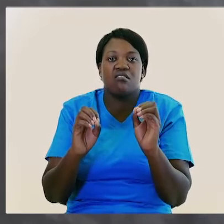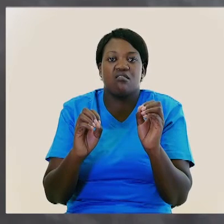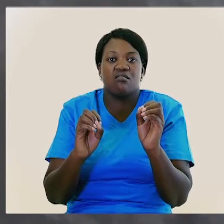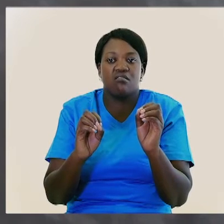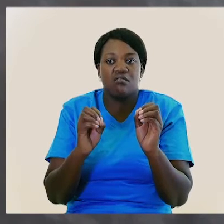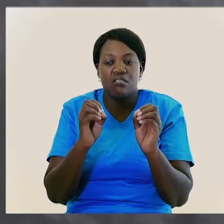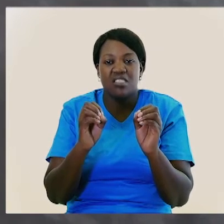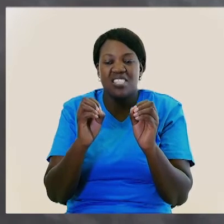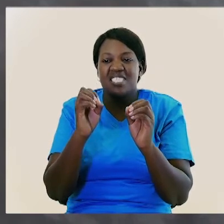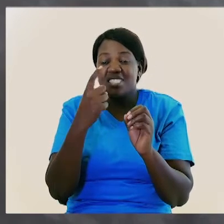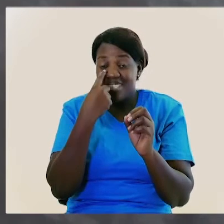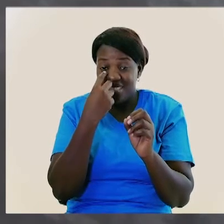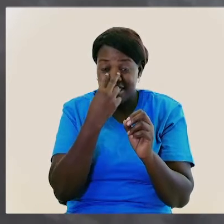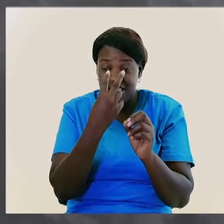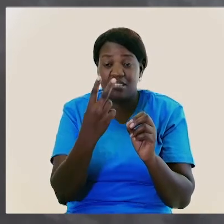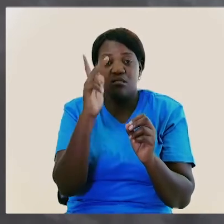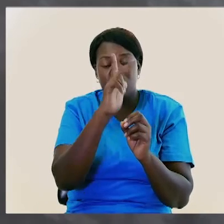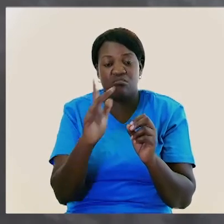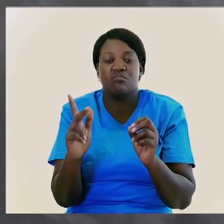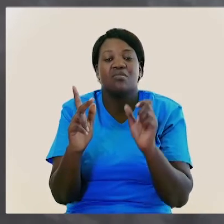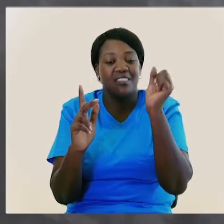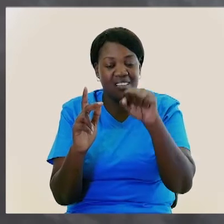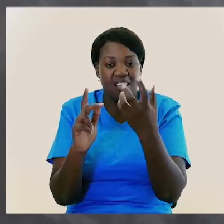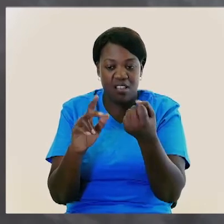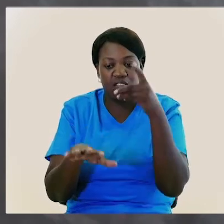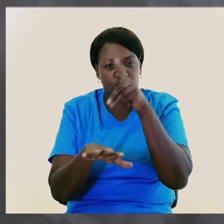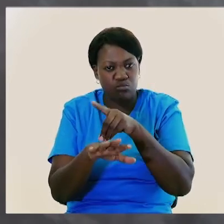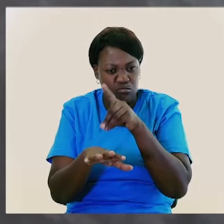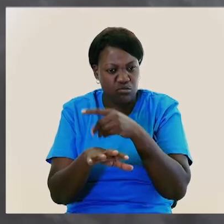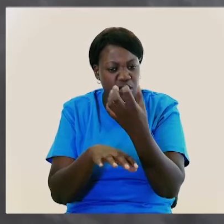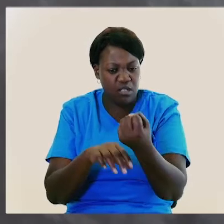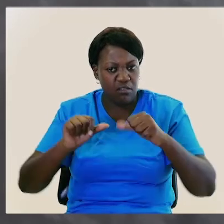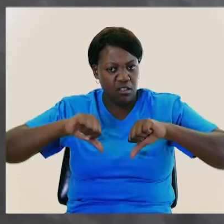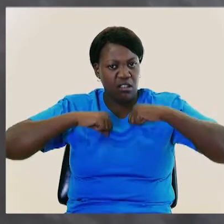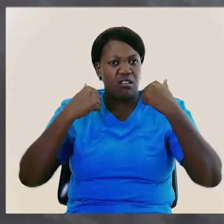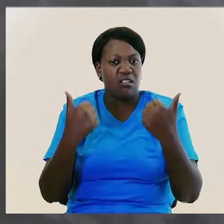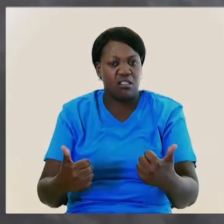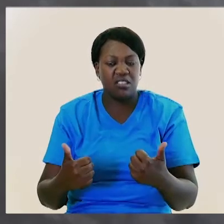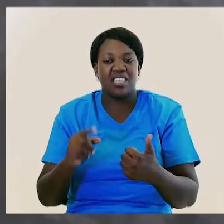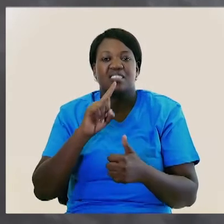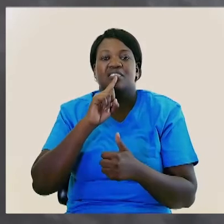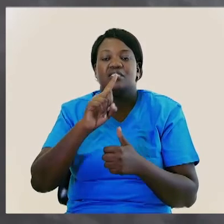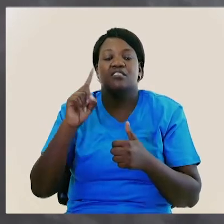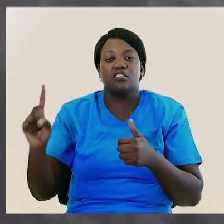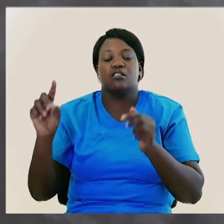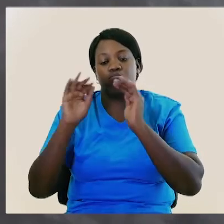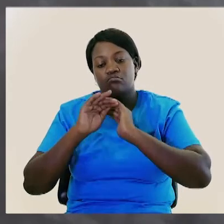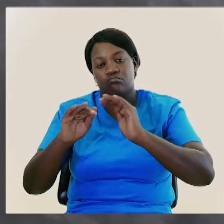cannot see people who provide us with these services, like the doctor who provides healthcare and the teacher who provides